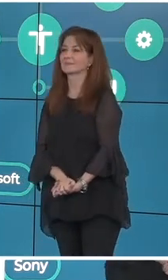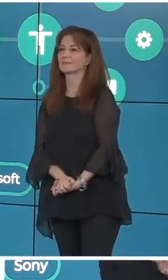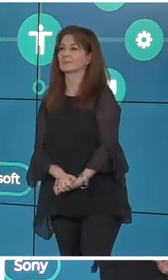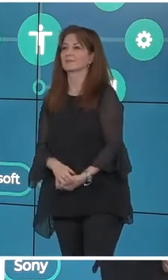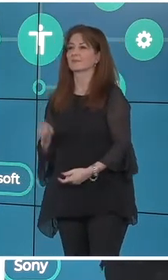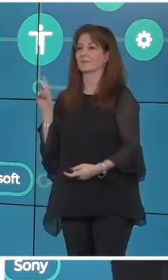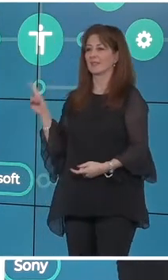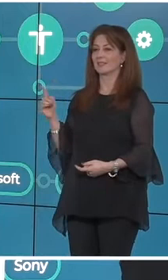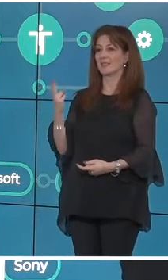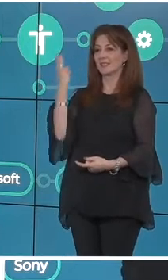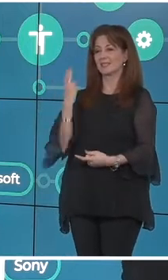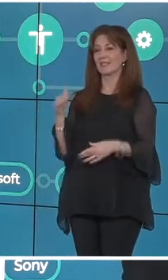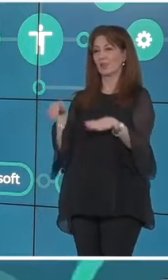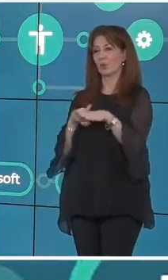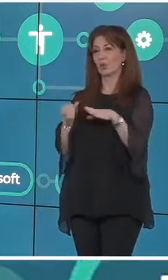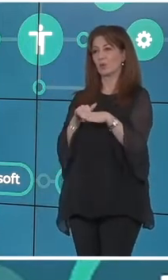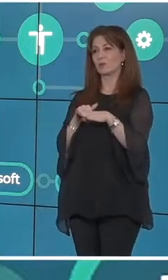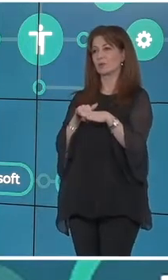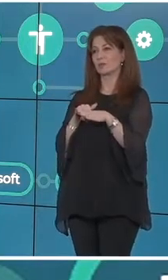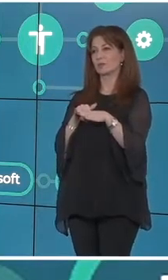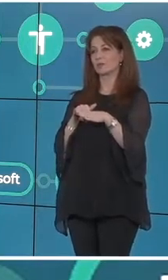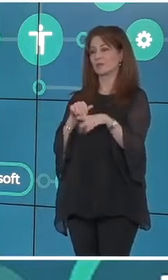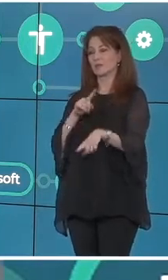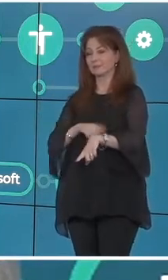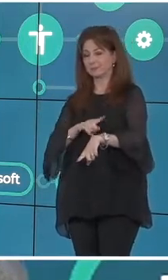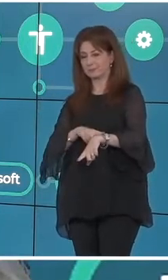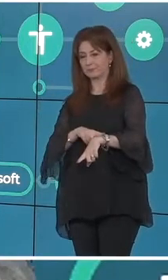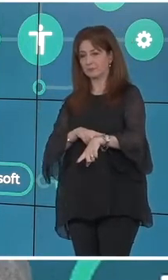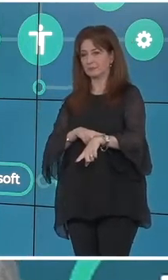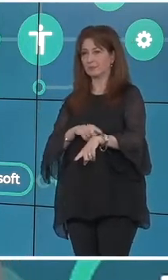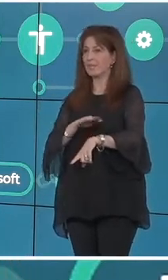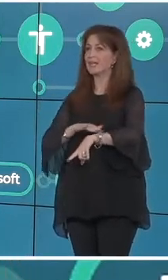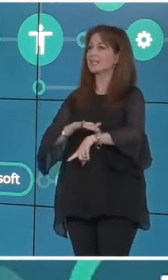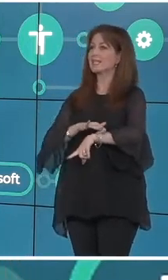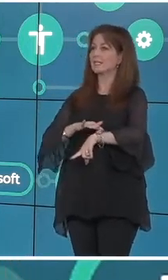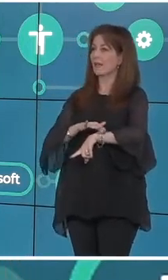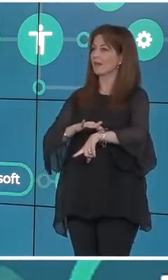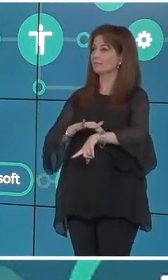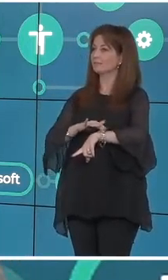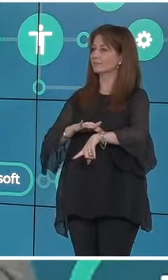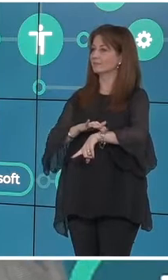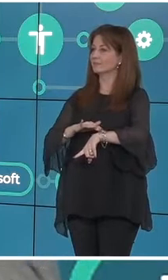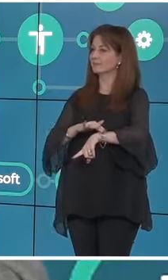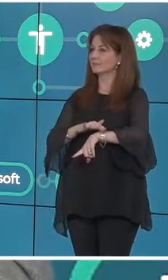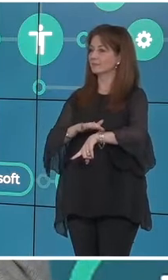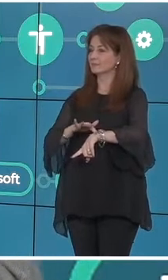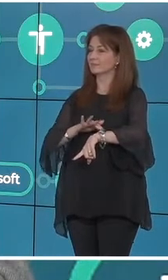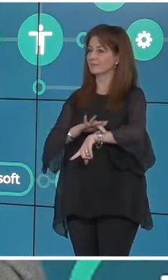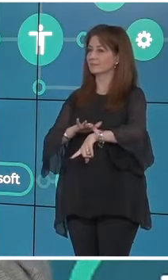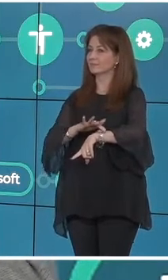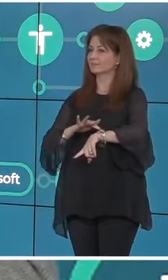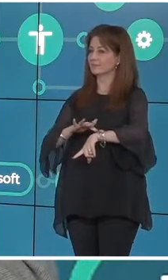of an inclusively designed item here. It's tactile. It's got tactile markings around the side, and then it's got